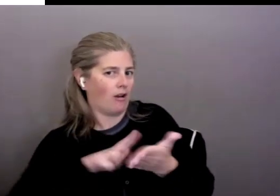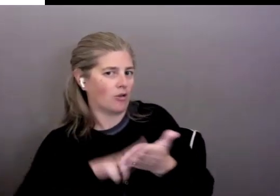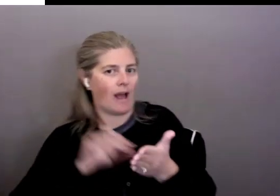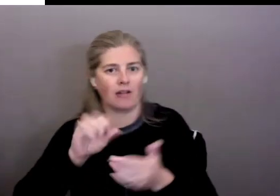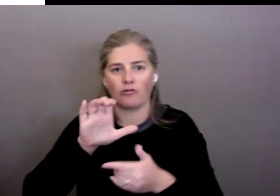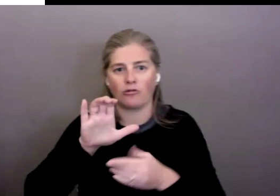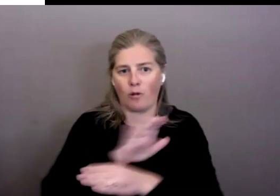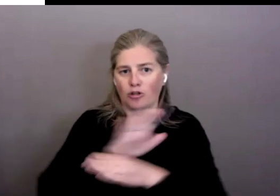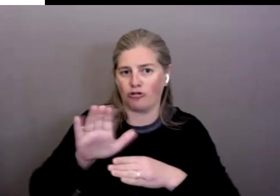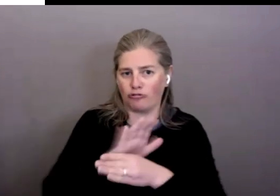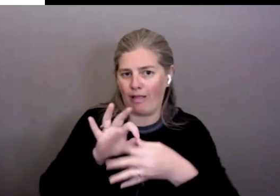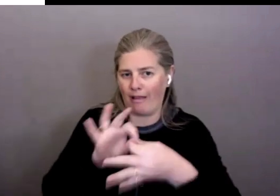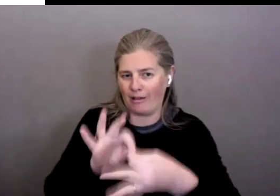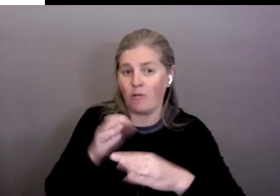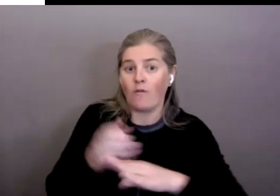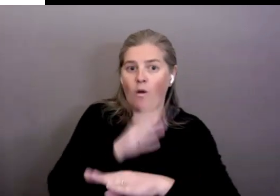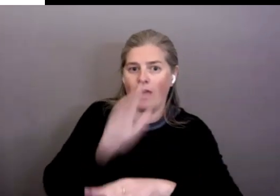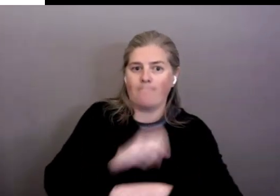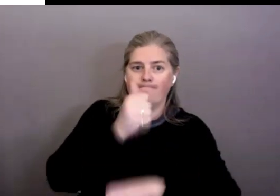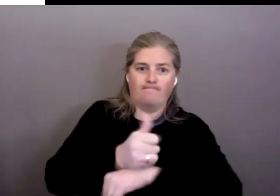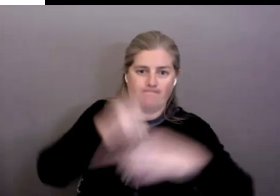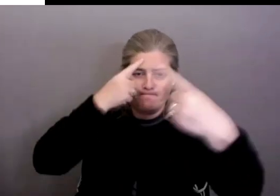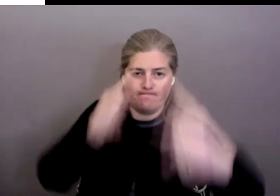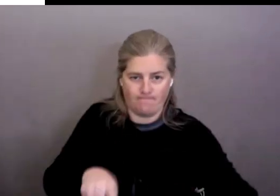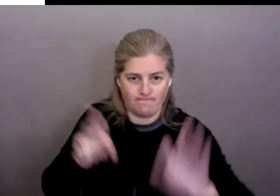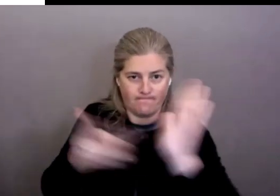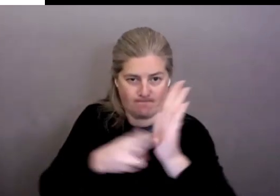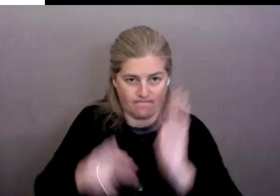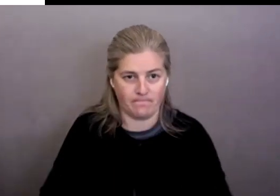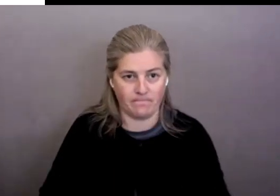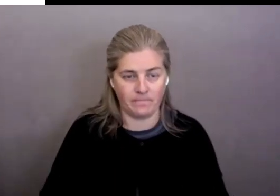relationships prior to their establishment.